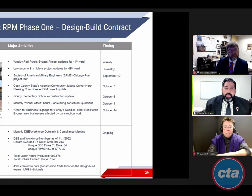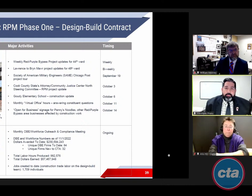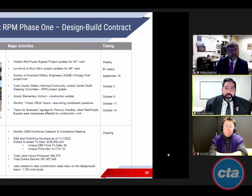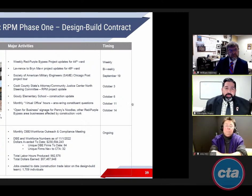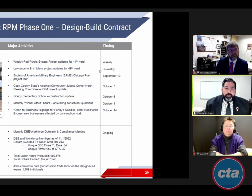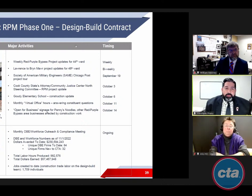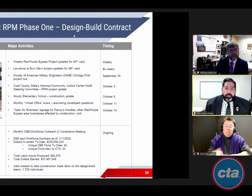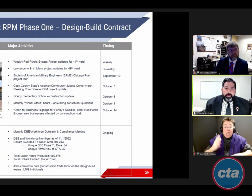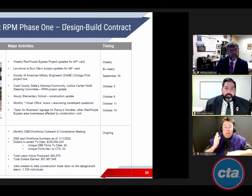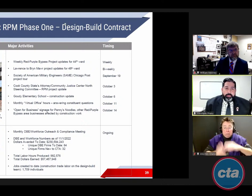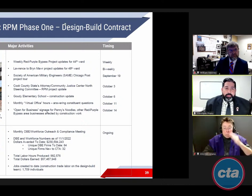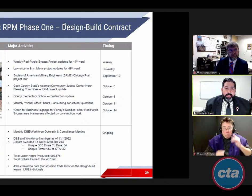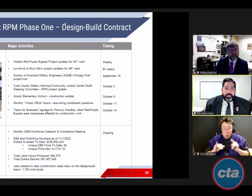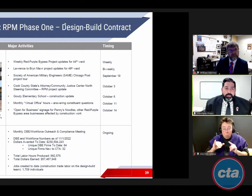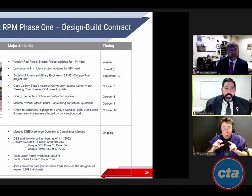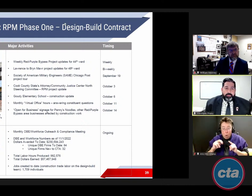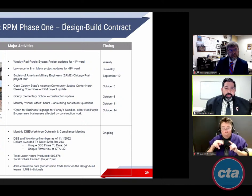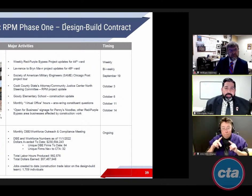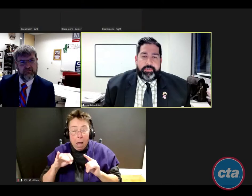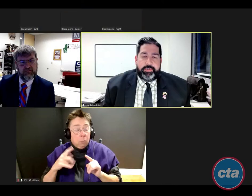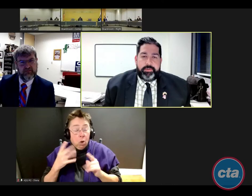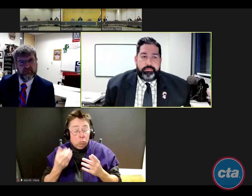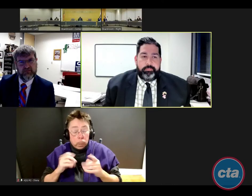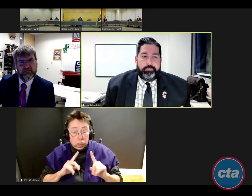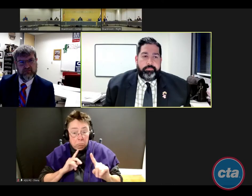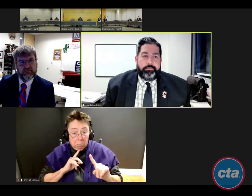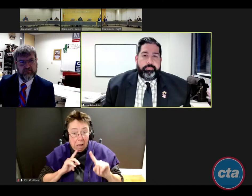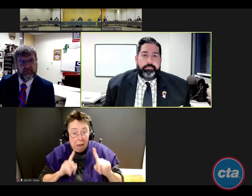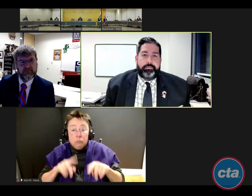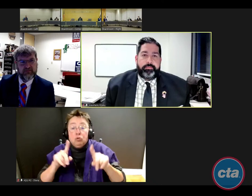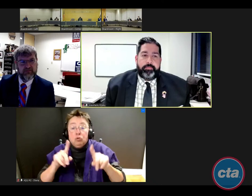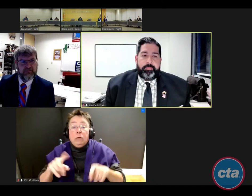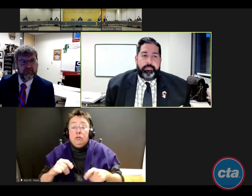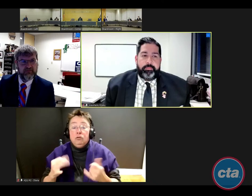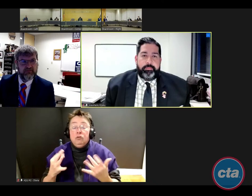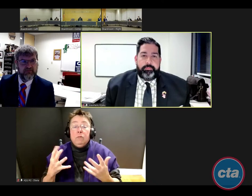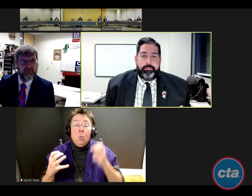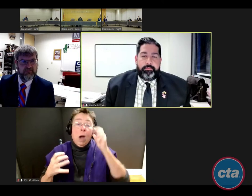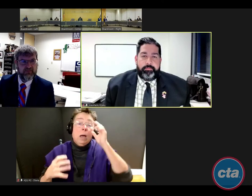that concludes my portion of the report. Happy to answer any questions.